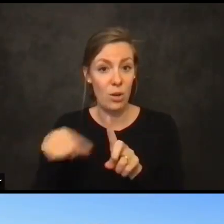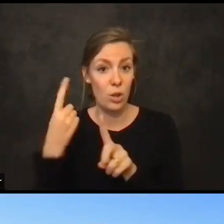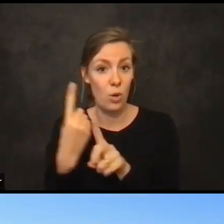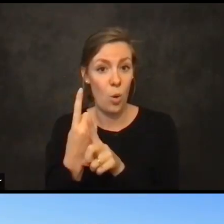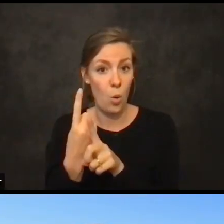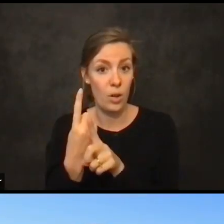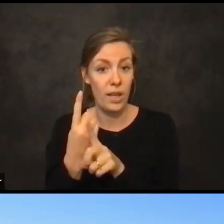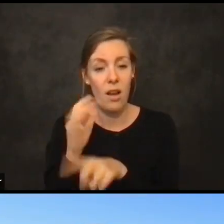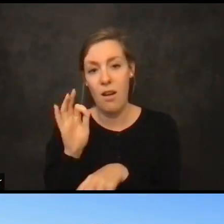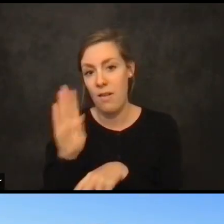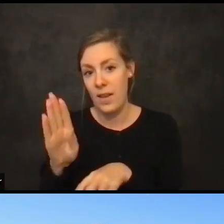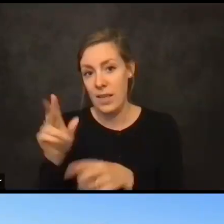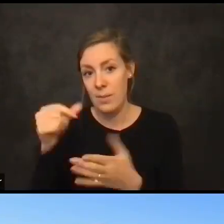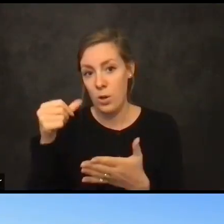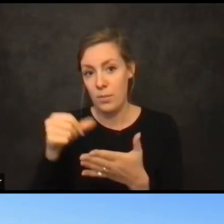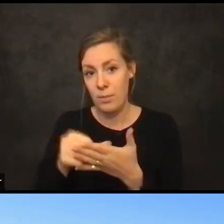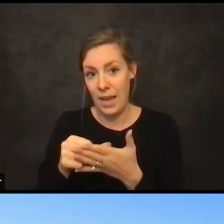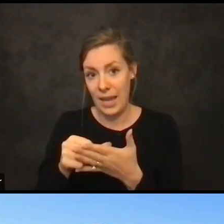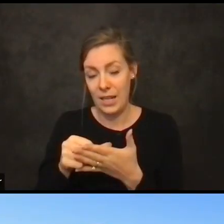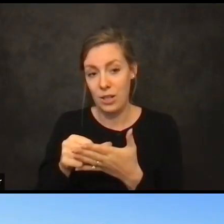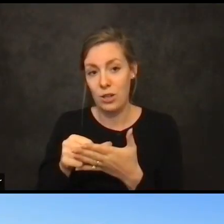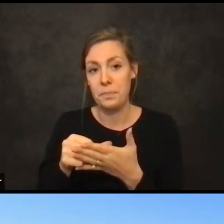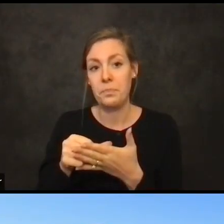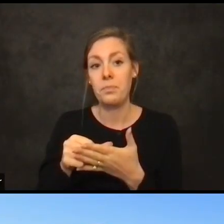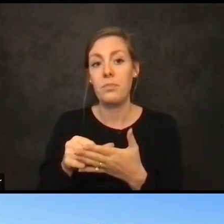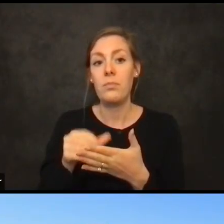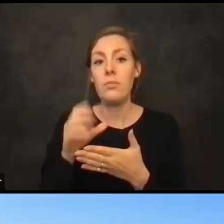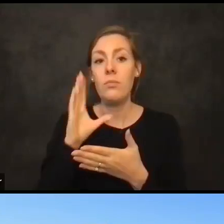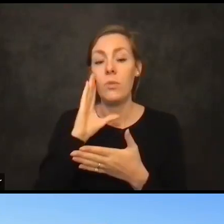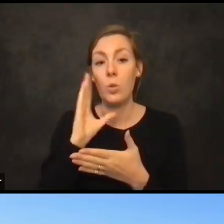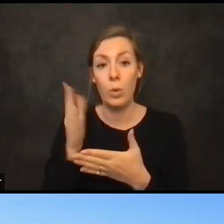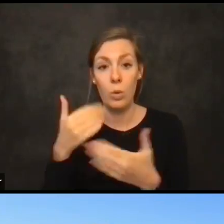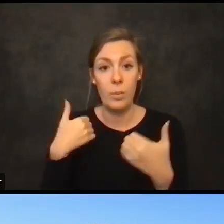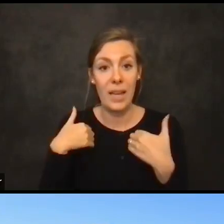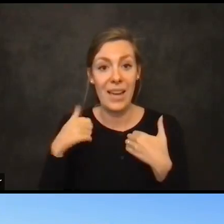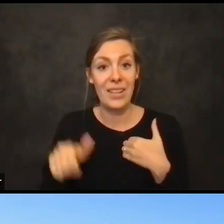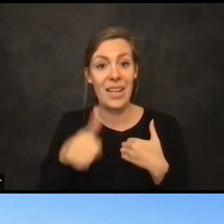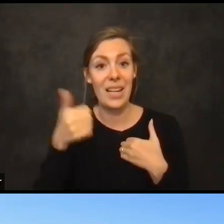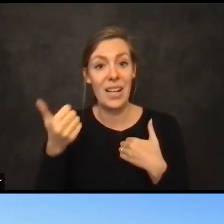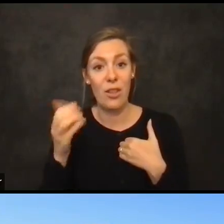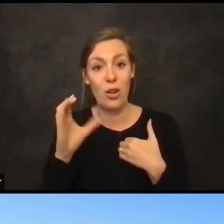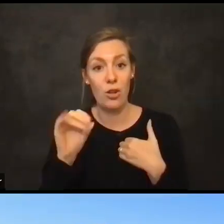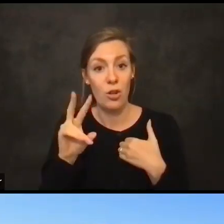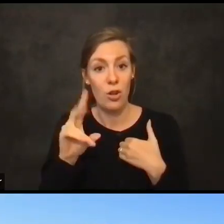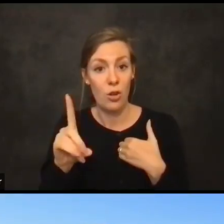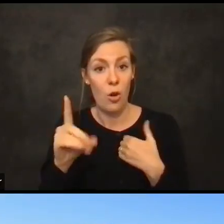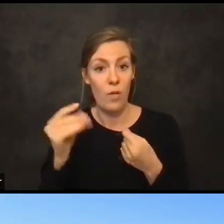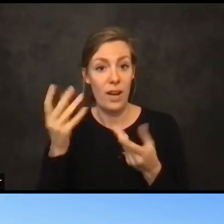our Facebook page. And we will be having another COVID community update